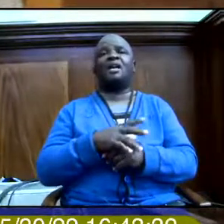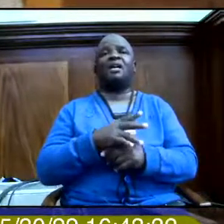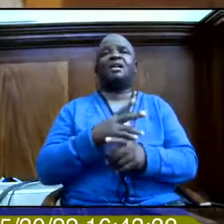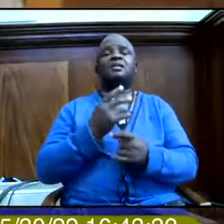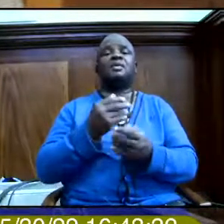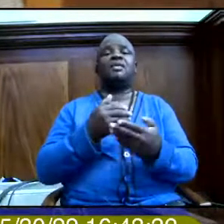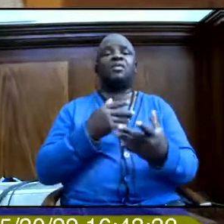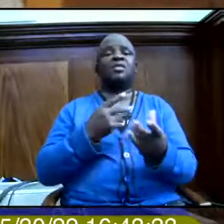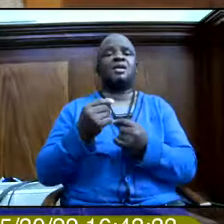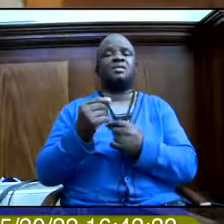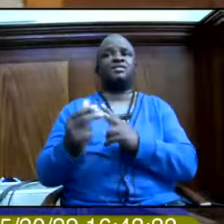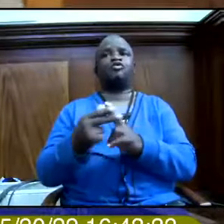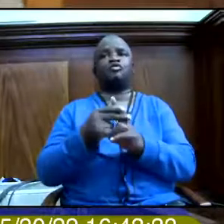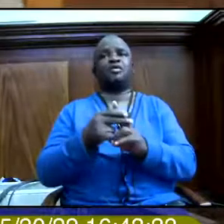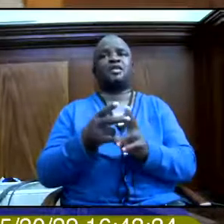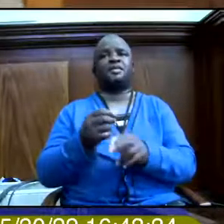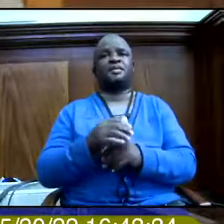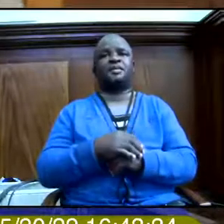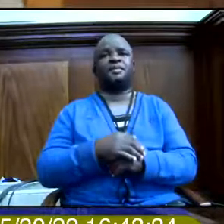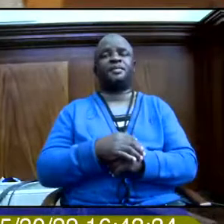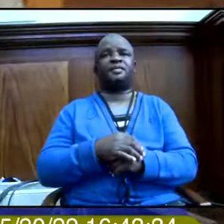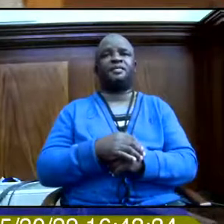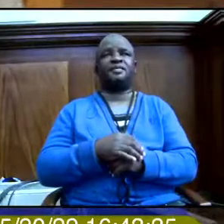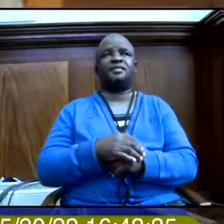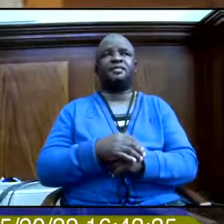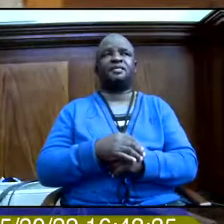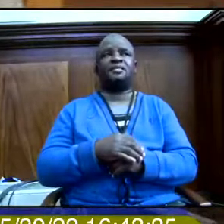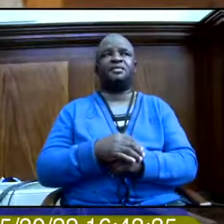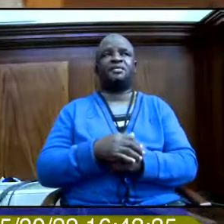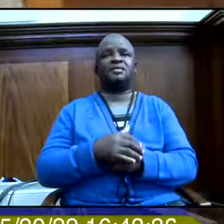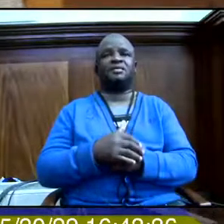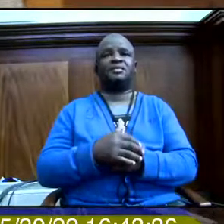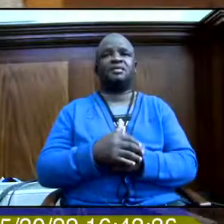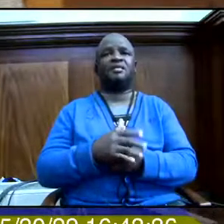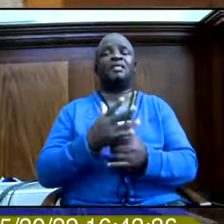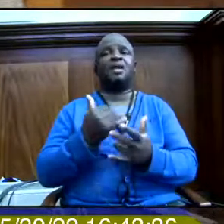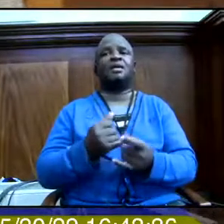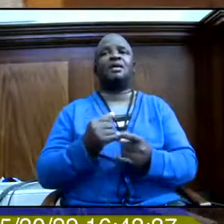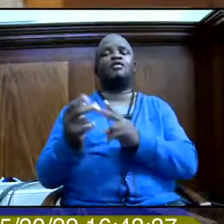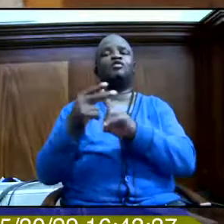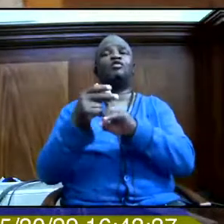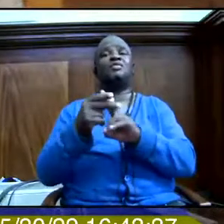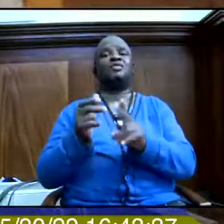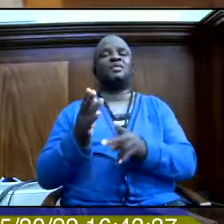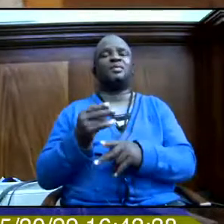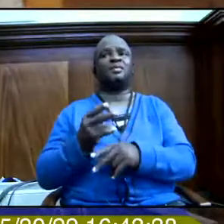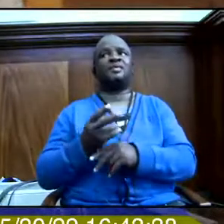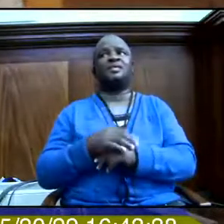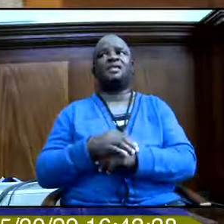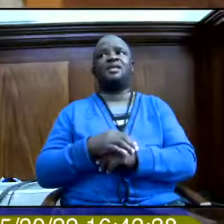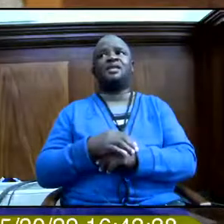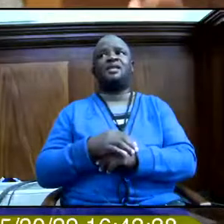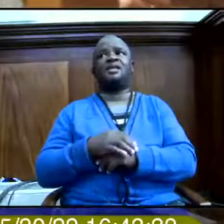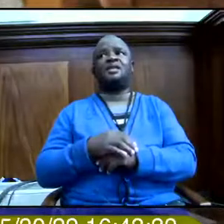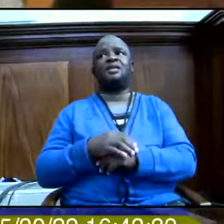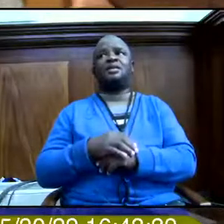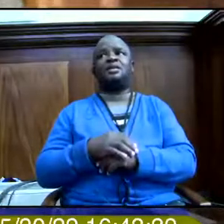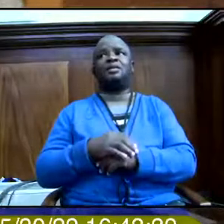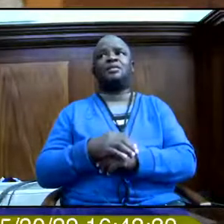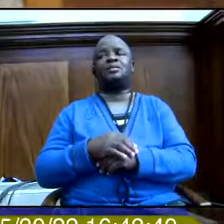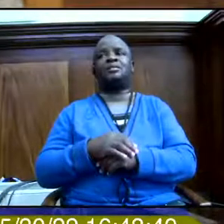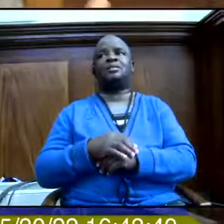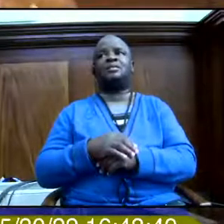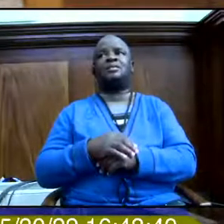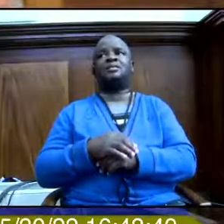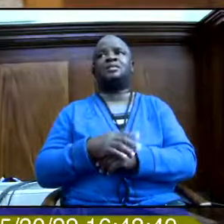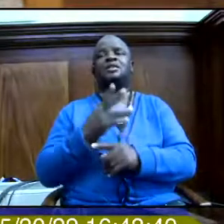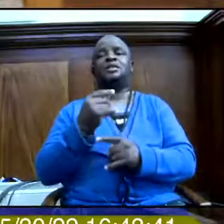trade unions now we no longer have trade unions we have shifted